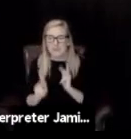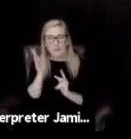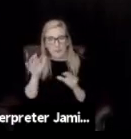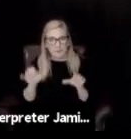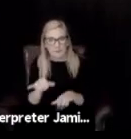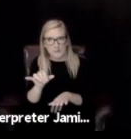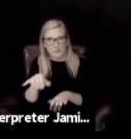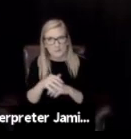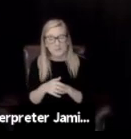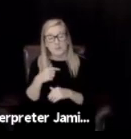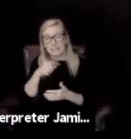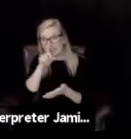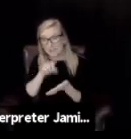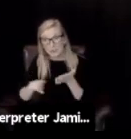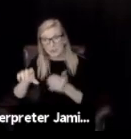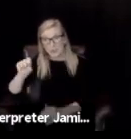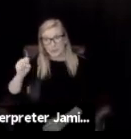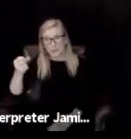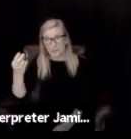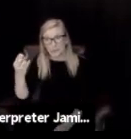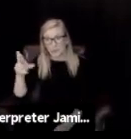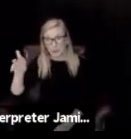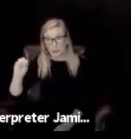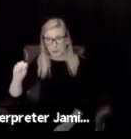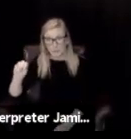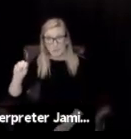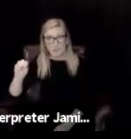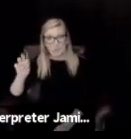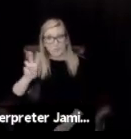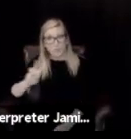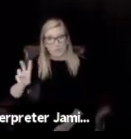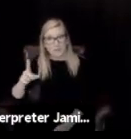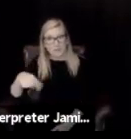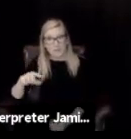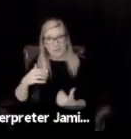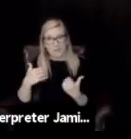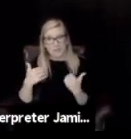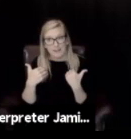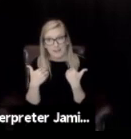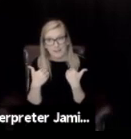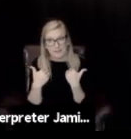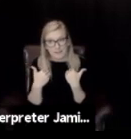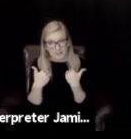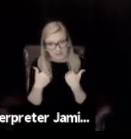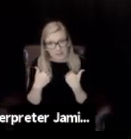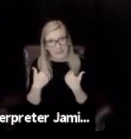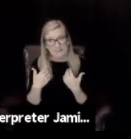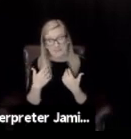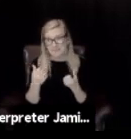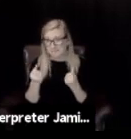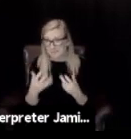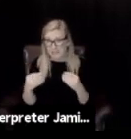on SHRM's website, they have like 91 companies that's doing a lot of the things that you're talking about. I want to bring something